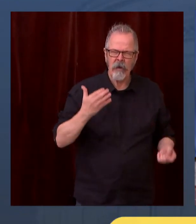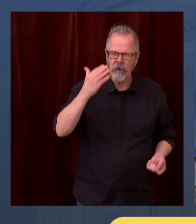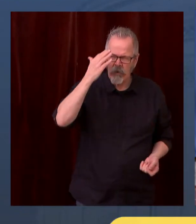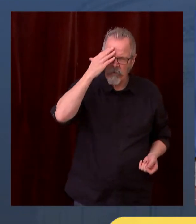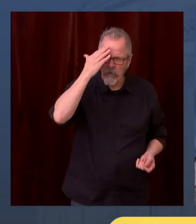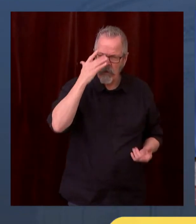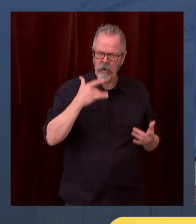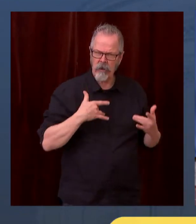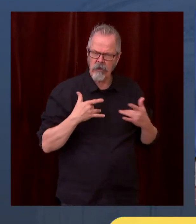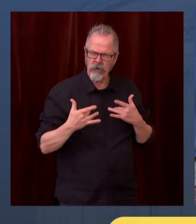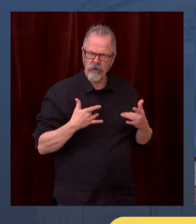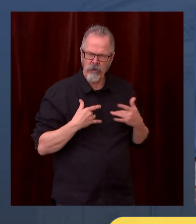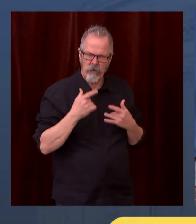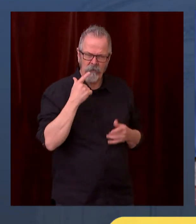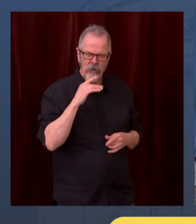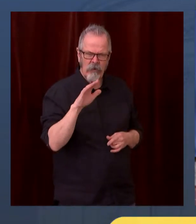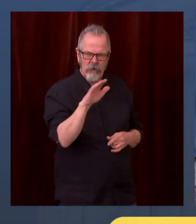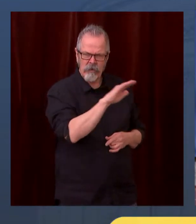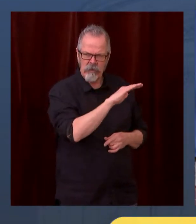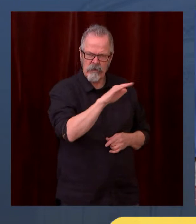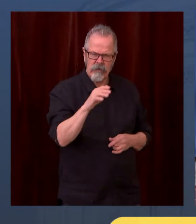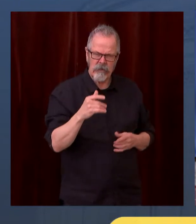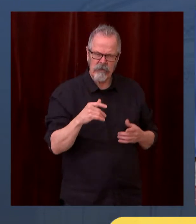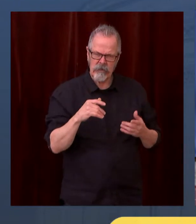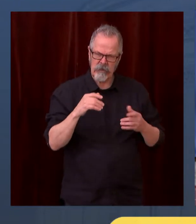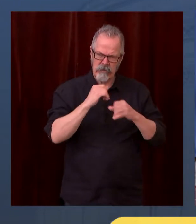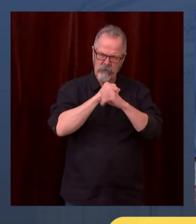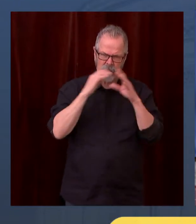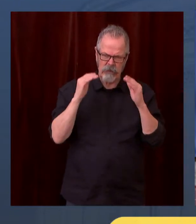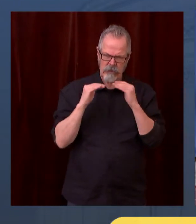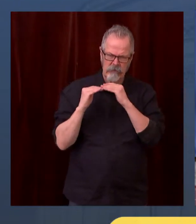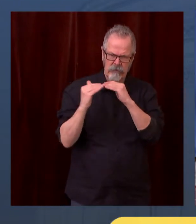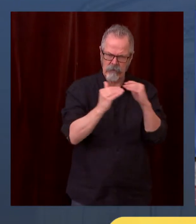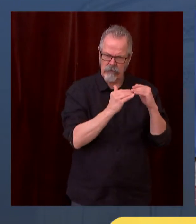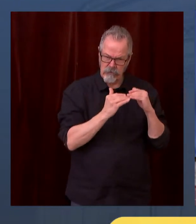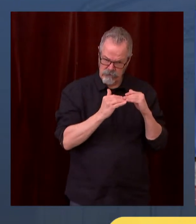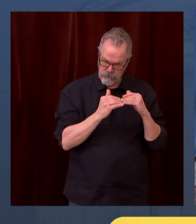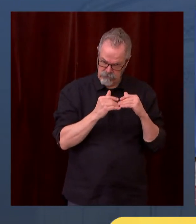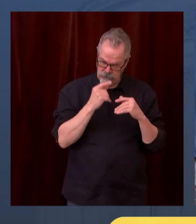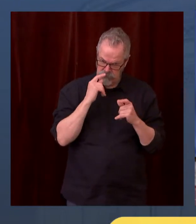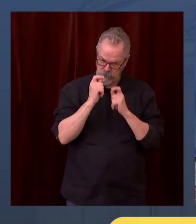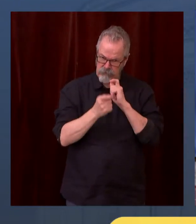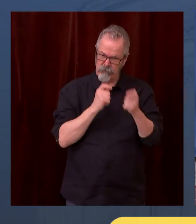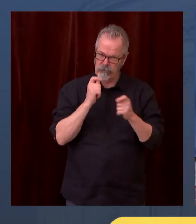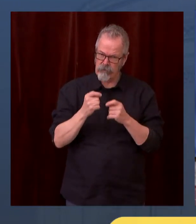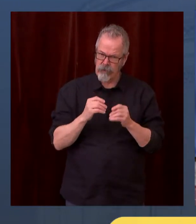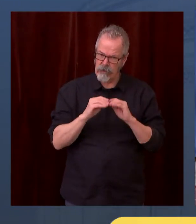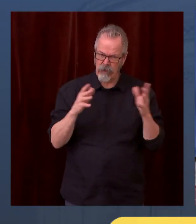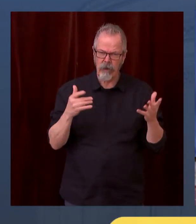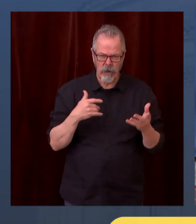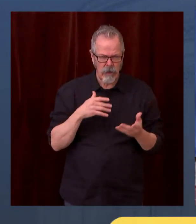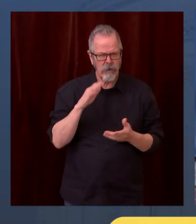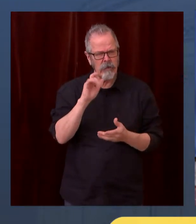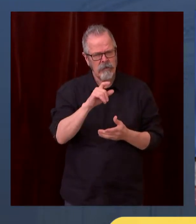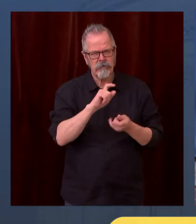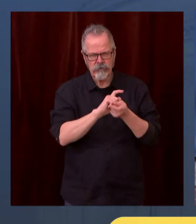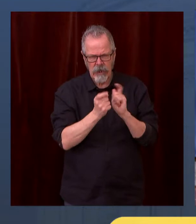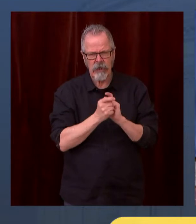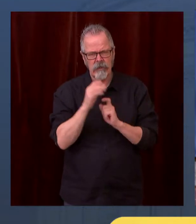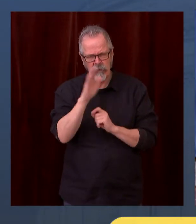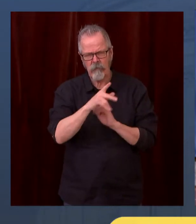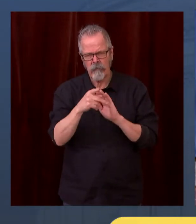economic equity in the vaccine distribution process, should DOH change its policy and allow the public to see how